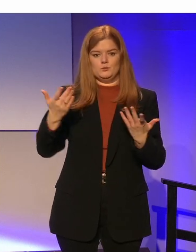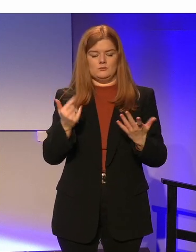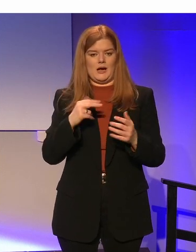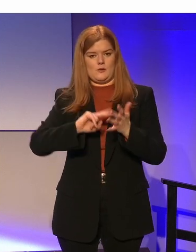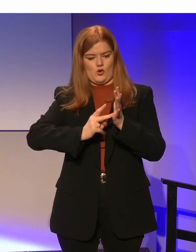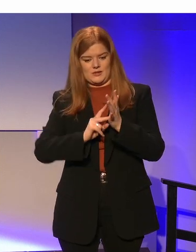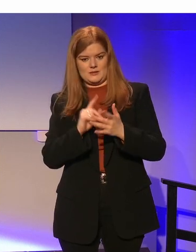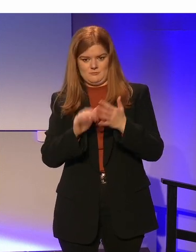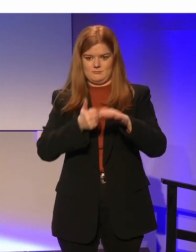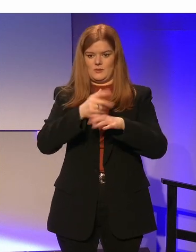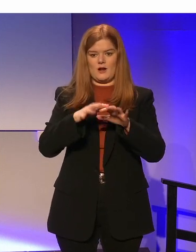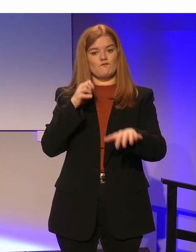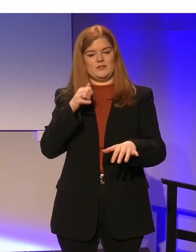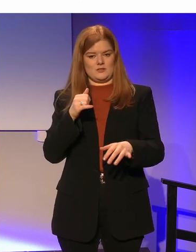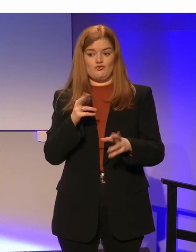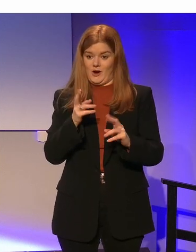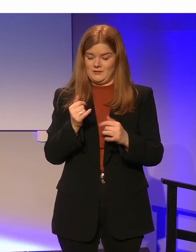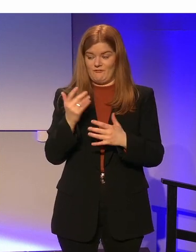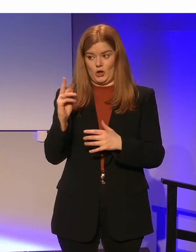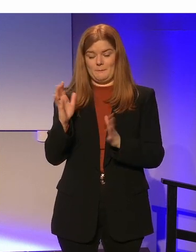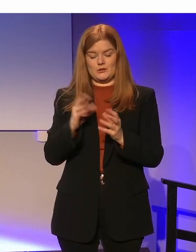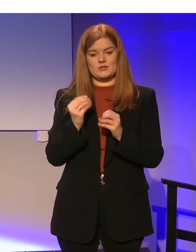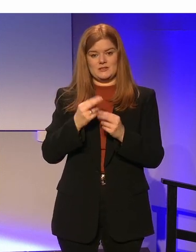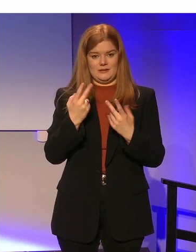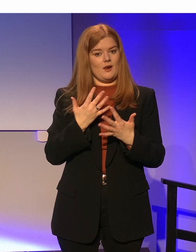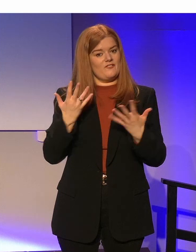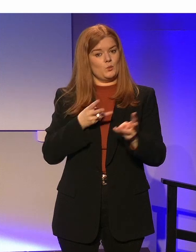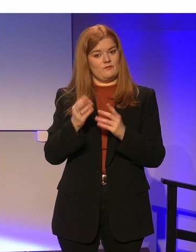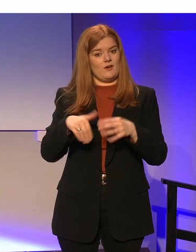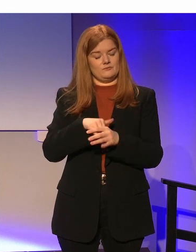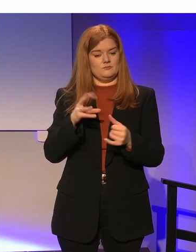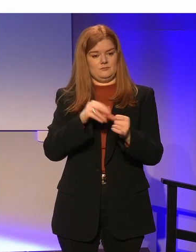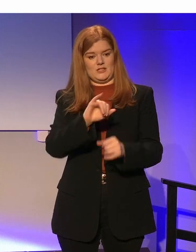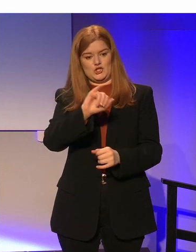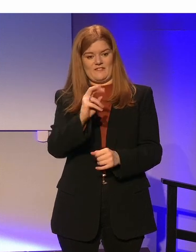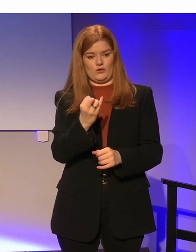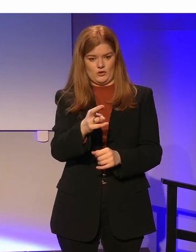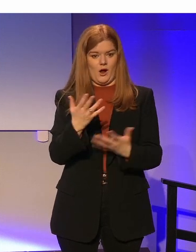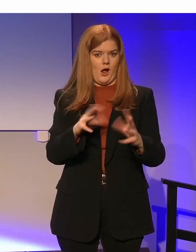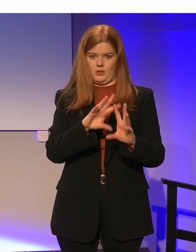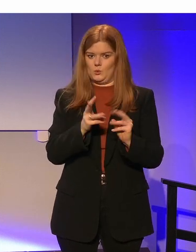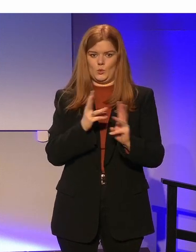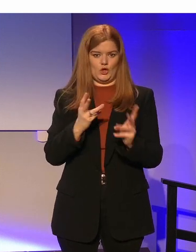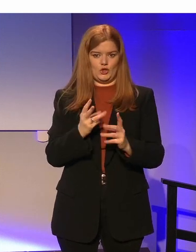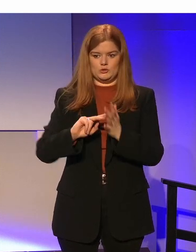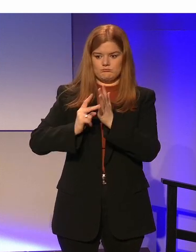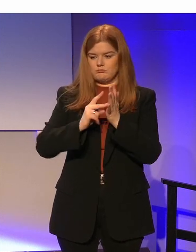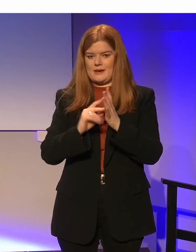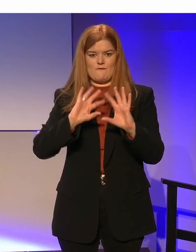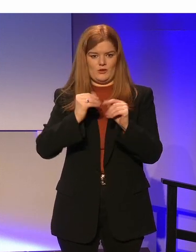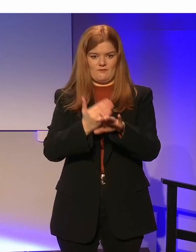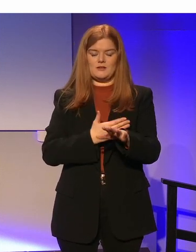the organisation of it. As Fergal said, it does take a lot of work, and particularly Jennifer with all the work that you have done to organise